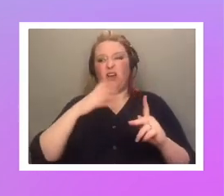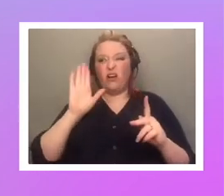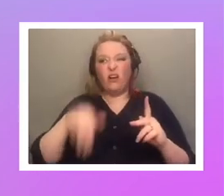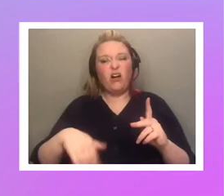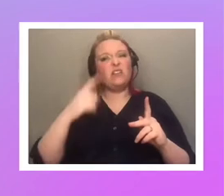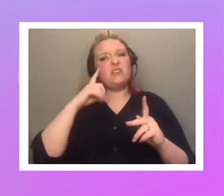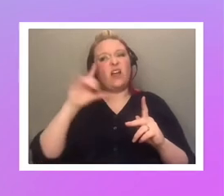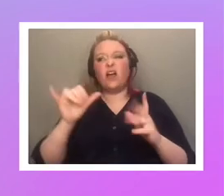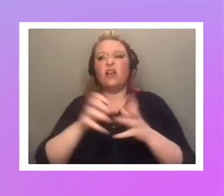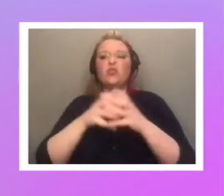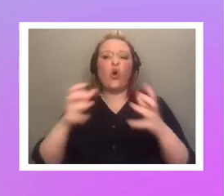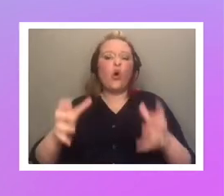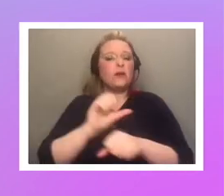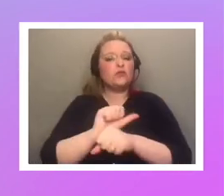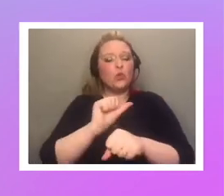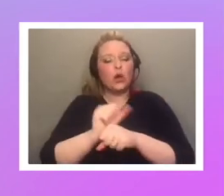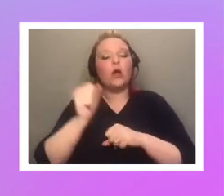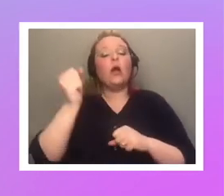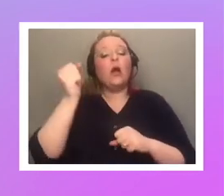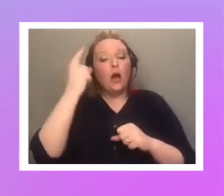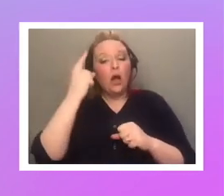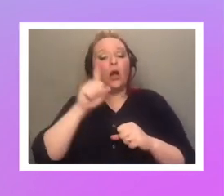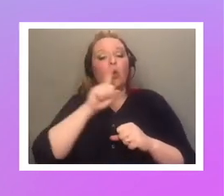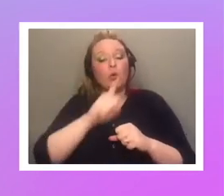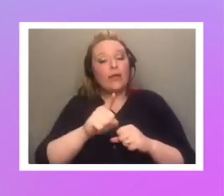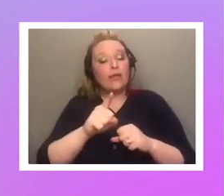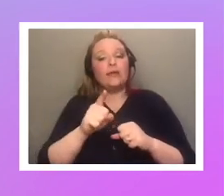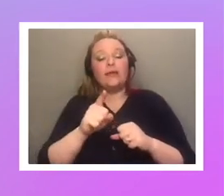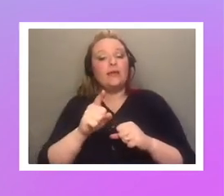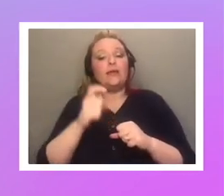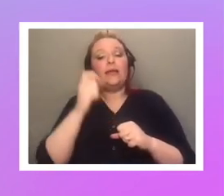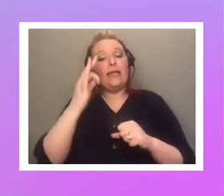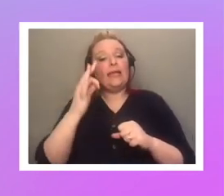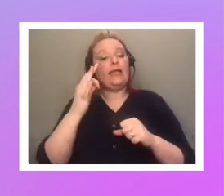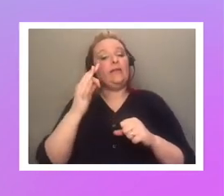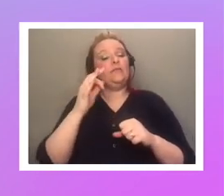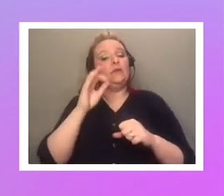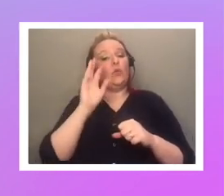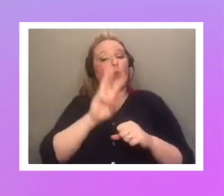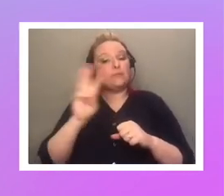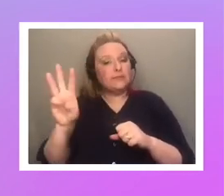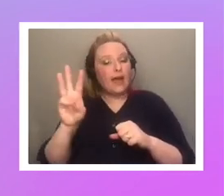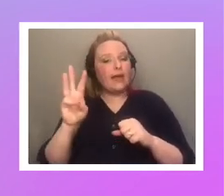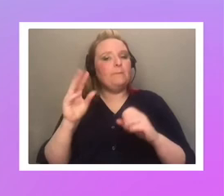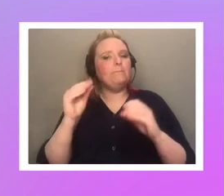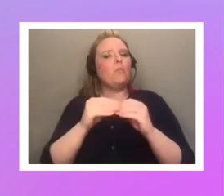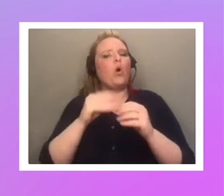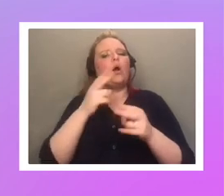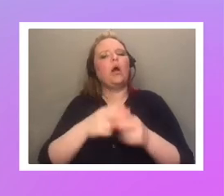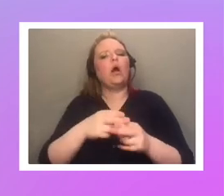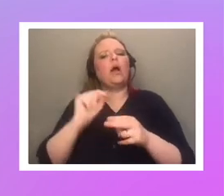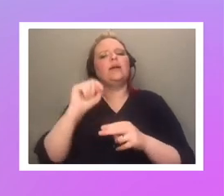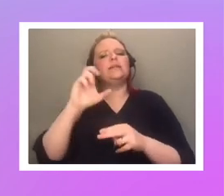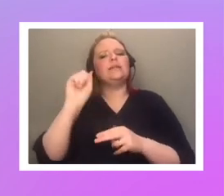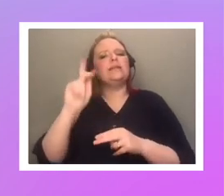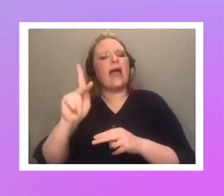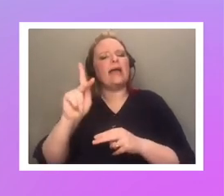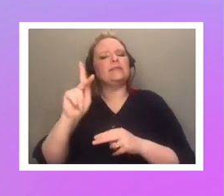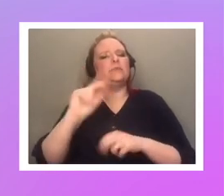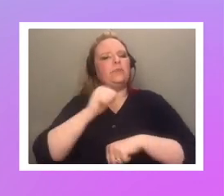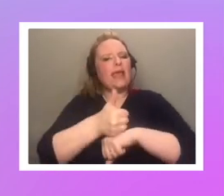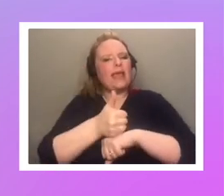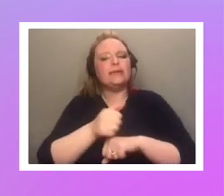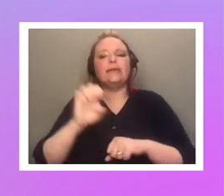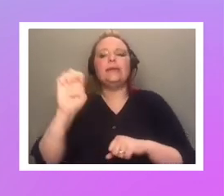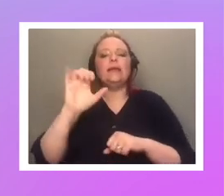much work. But in reality, if you have a site that's more what I'll call task-based, right? Like an e-commerce